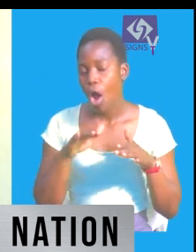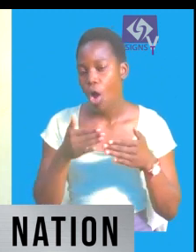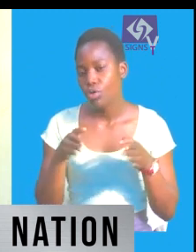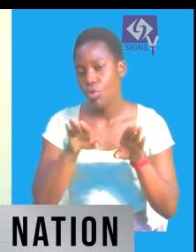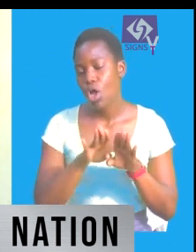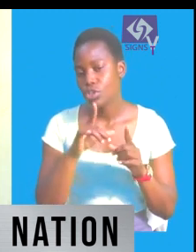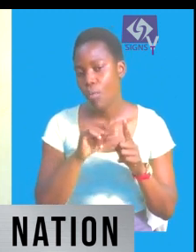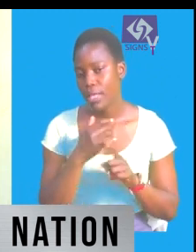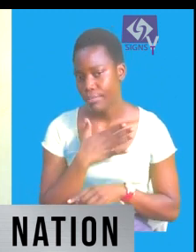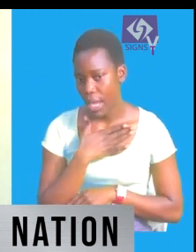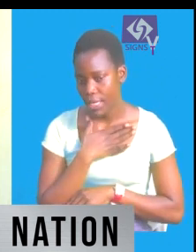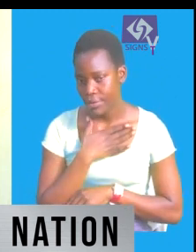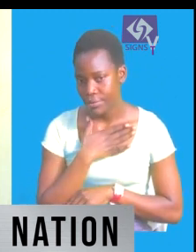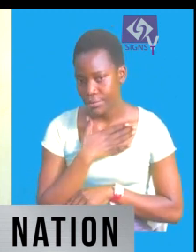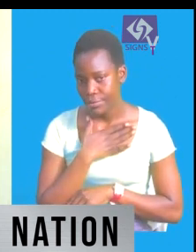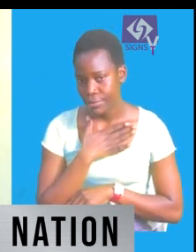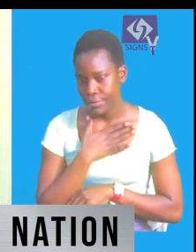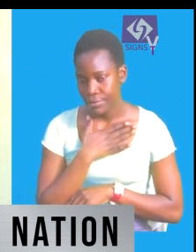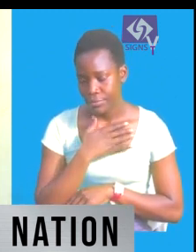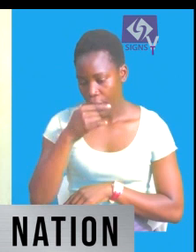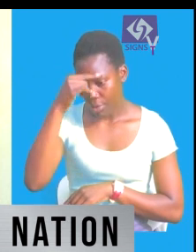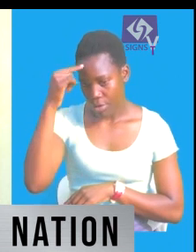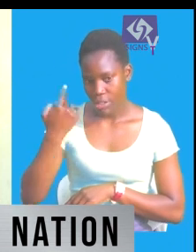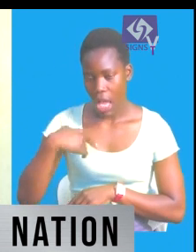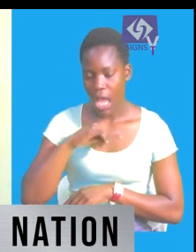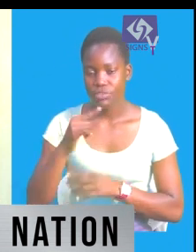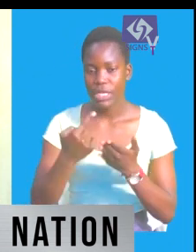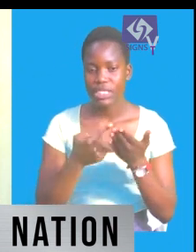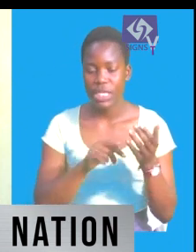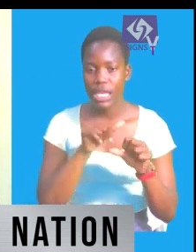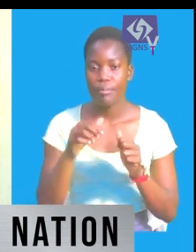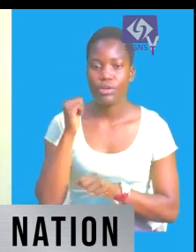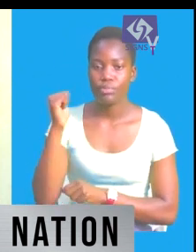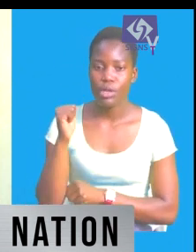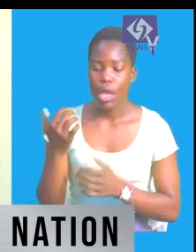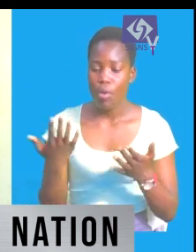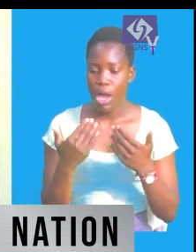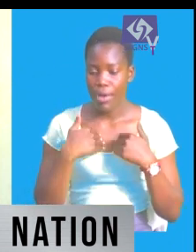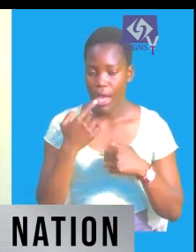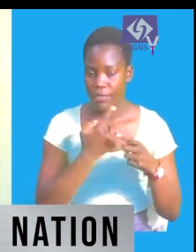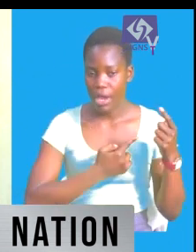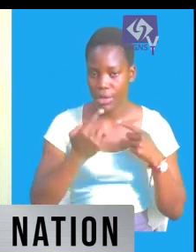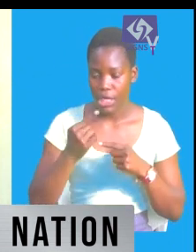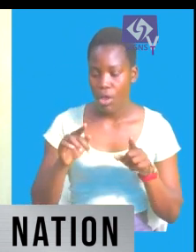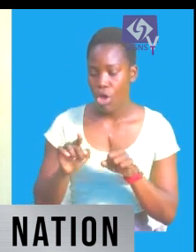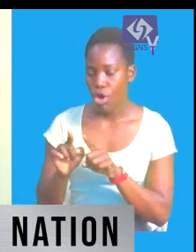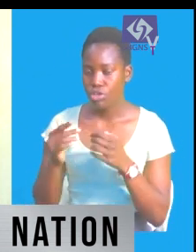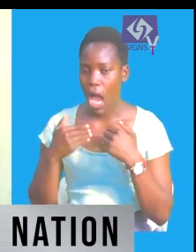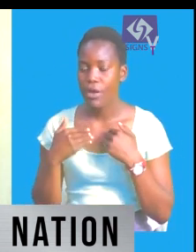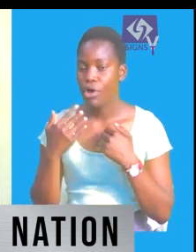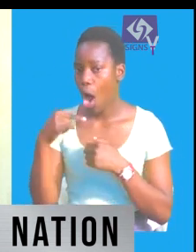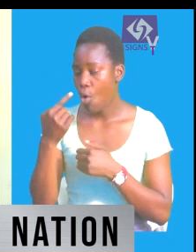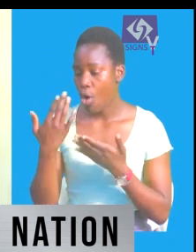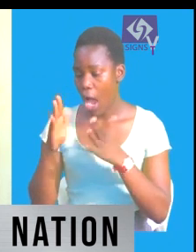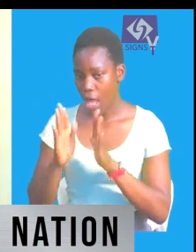Jonah, where there is because tunachapa siasa, where there is a winner, there is bound to be a loser, and a loser is